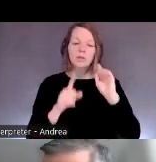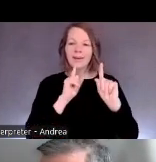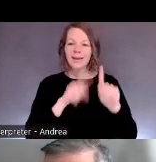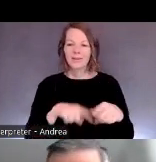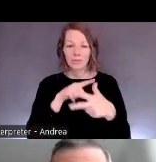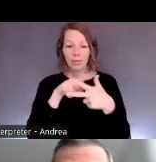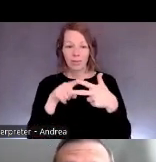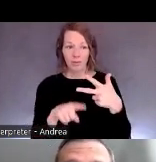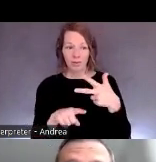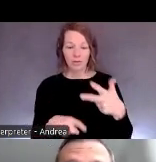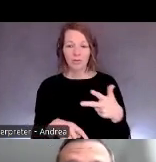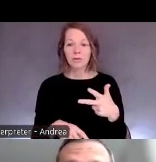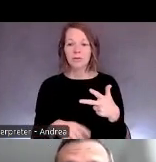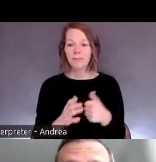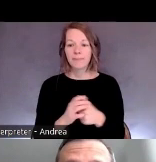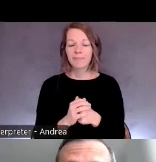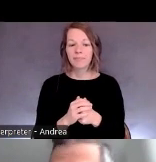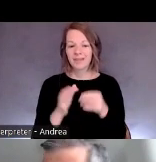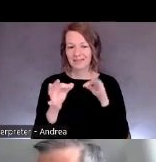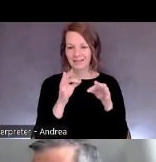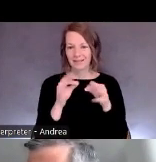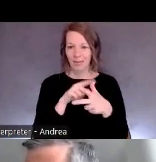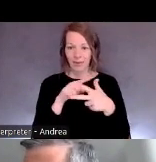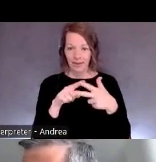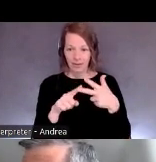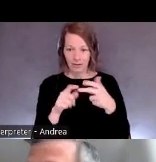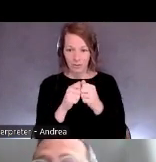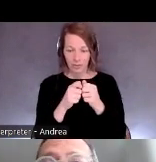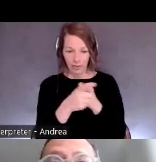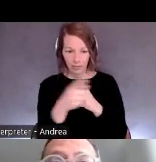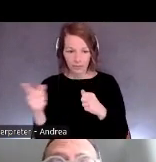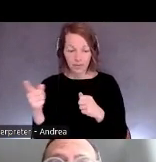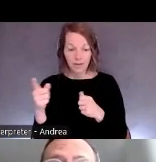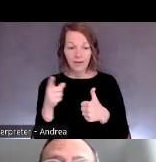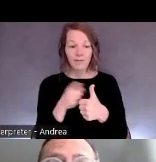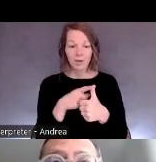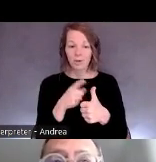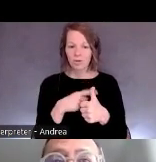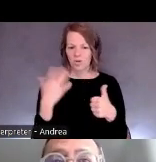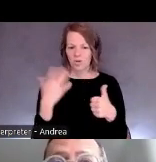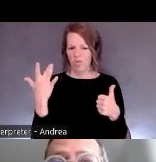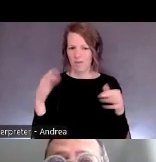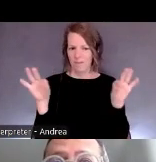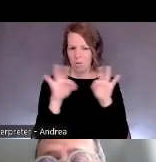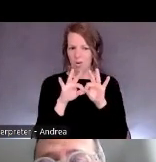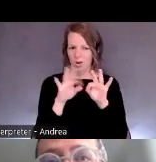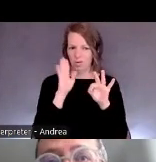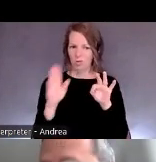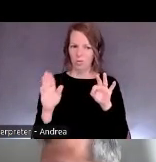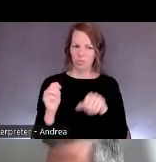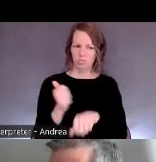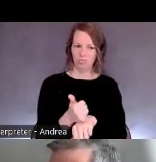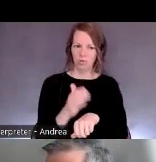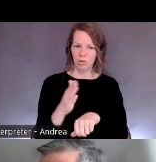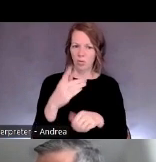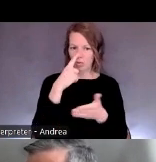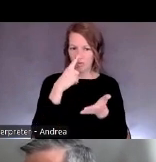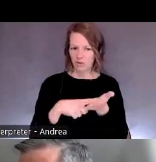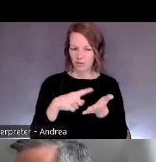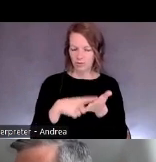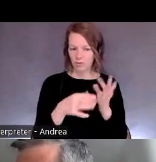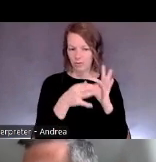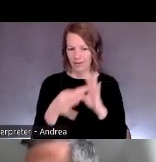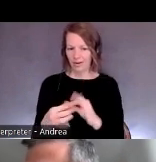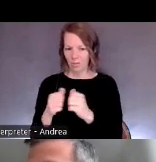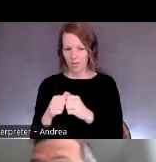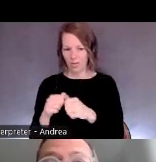So we want to speak about three things with all you. So the first is why is it important to situate your research in a global context? The second one